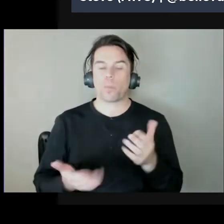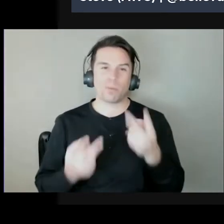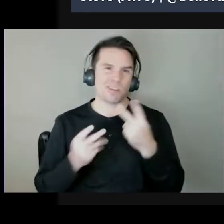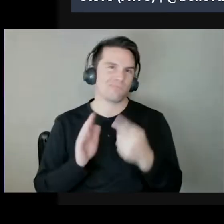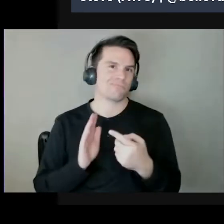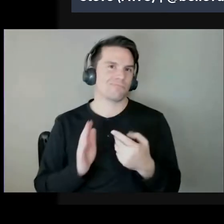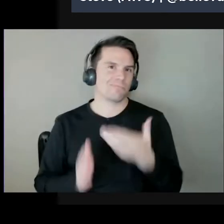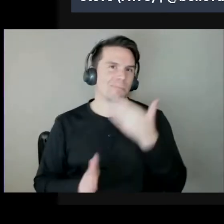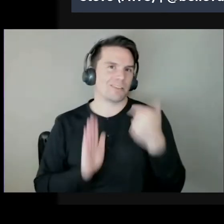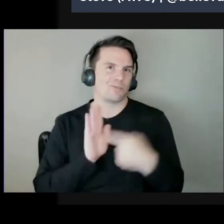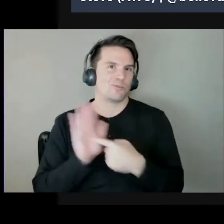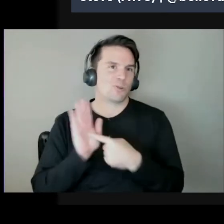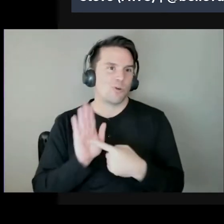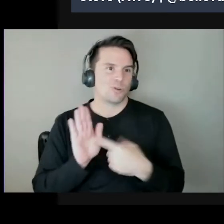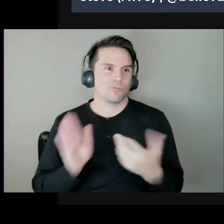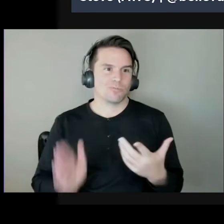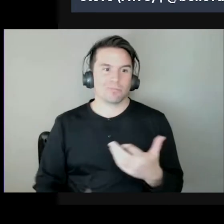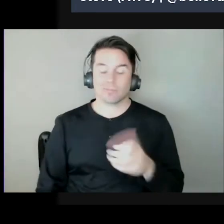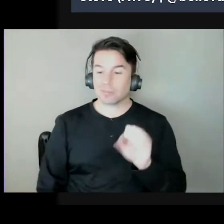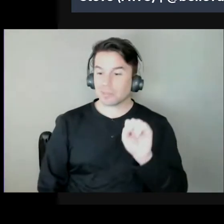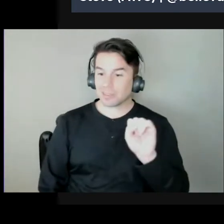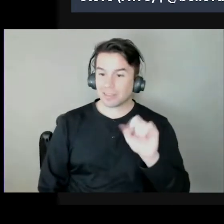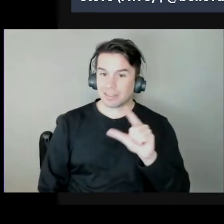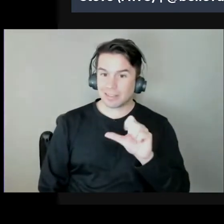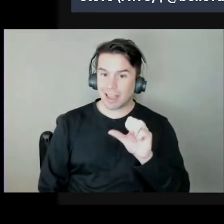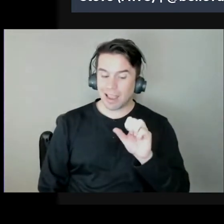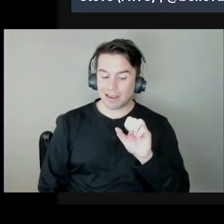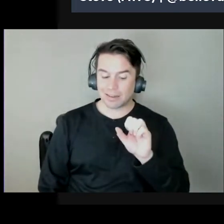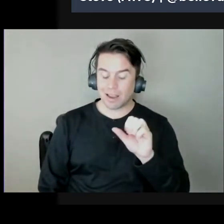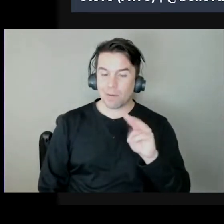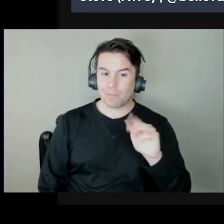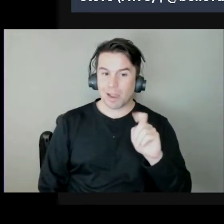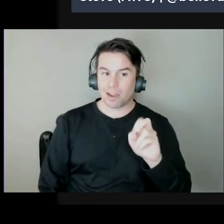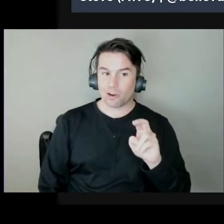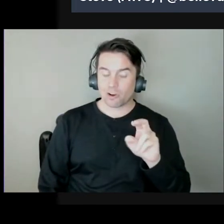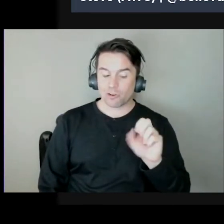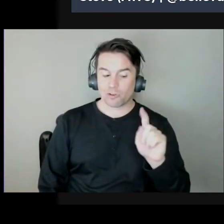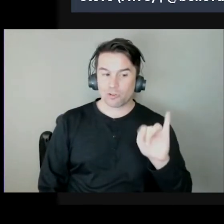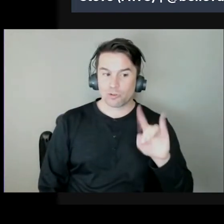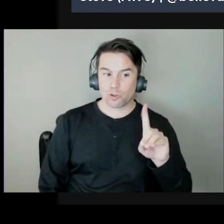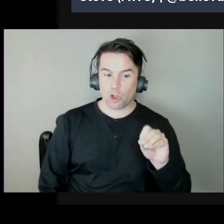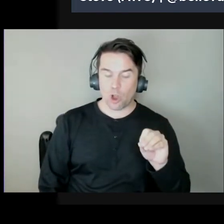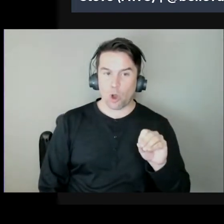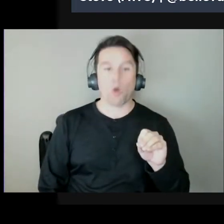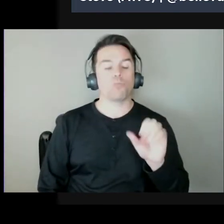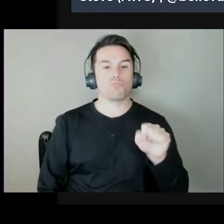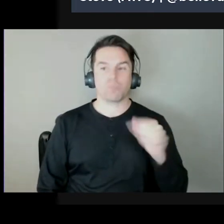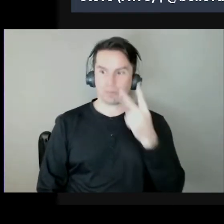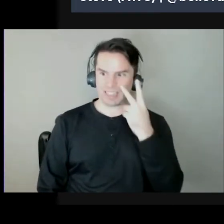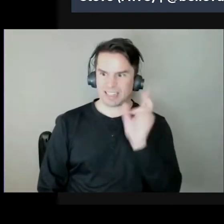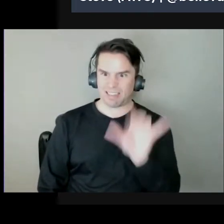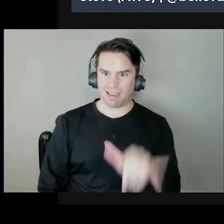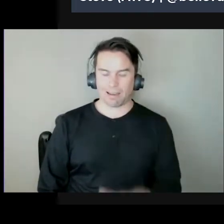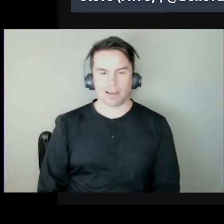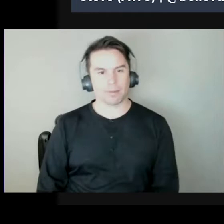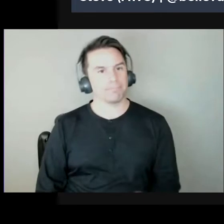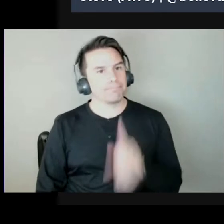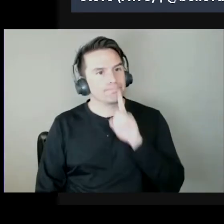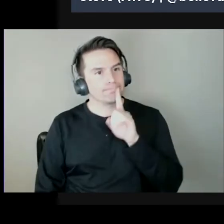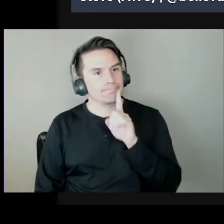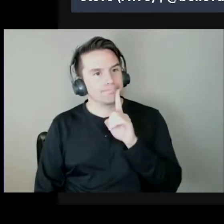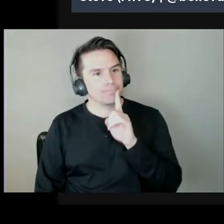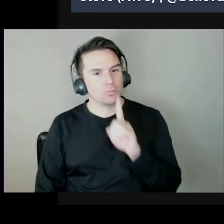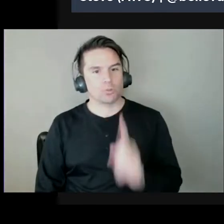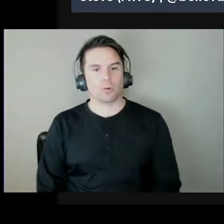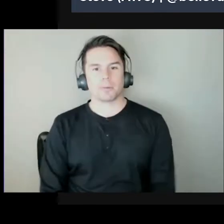we see SageMaker Studio? Because this, as an ex-IDE developer, this one's like the exciting one to me. Absolutely. Yeah, give me